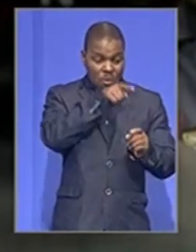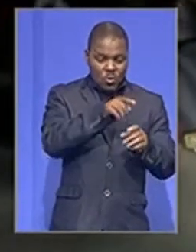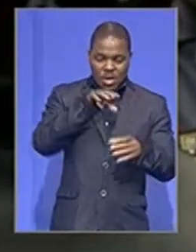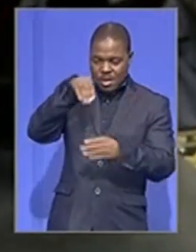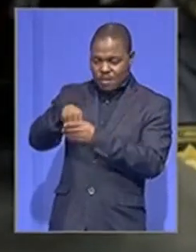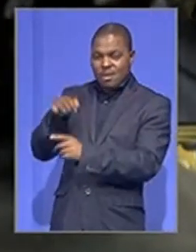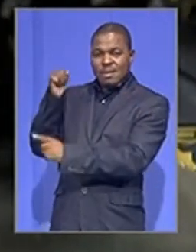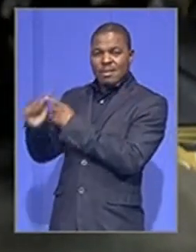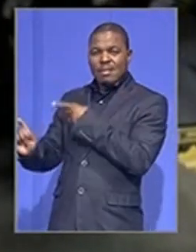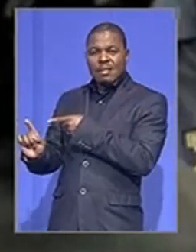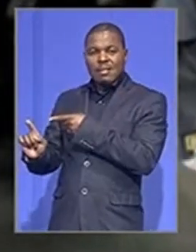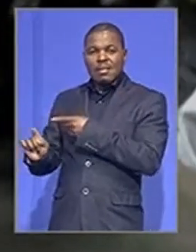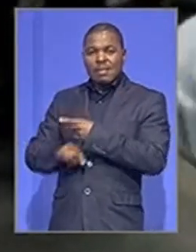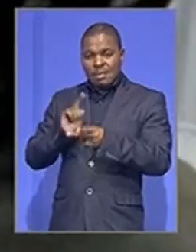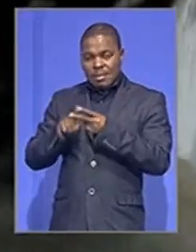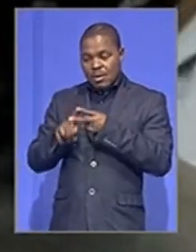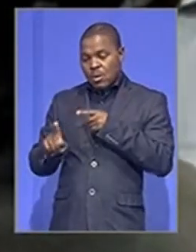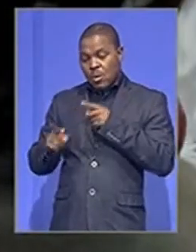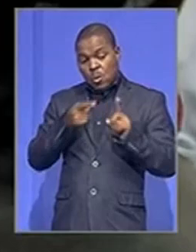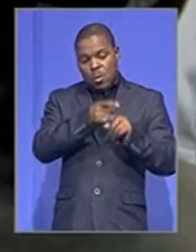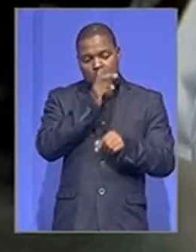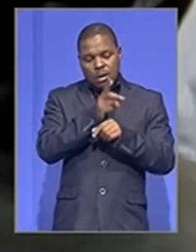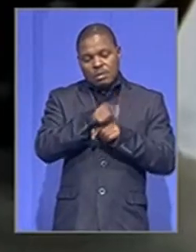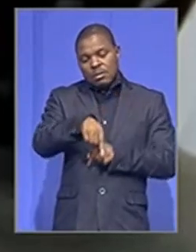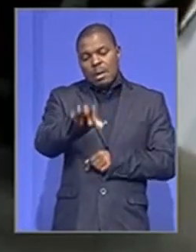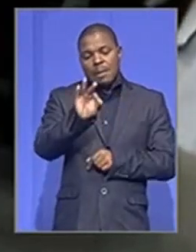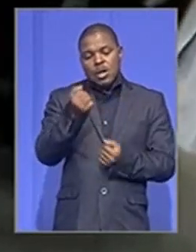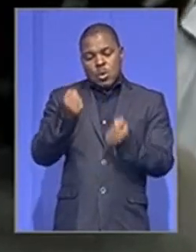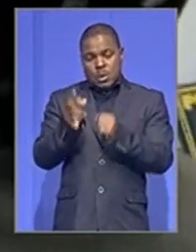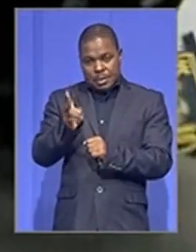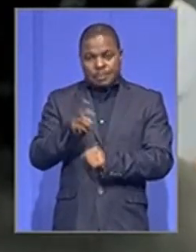polagong ye gape o tla tšwelela pele ga Mmaseterata wa Roodepoort ka mošupologo.